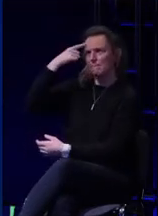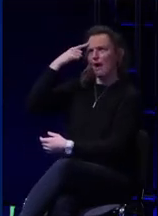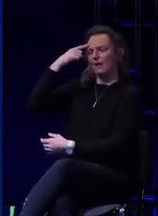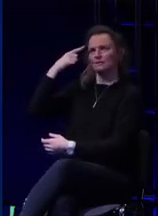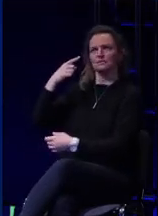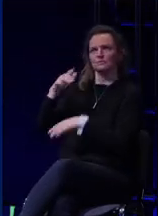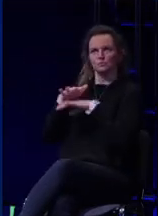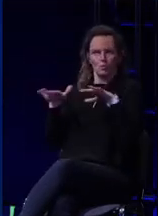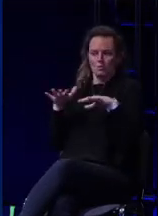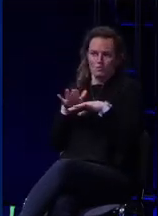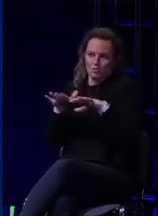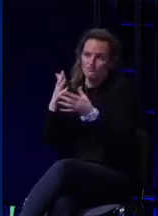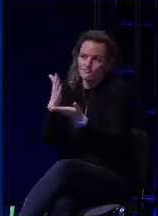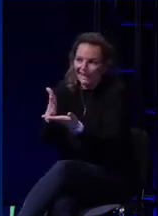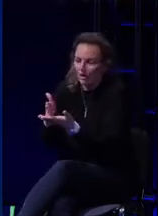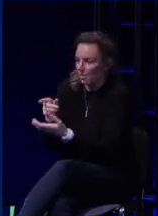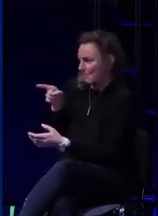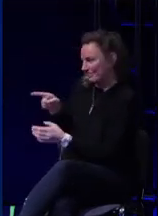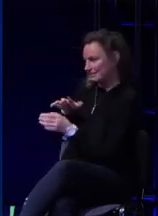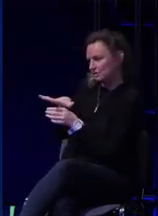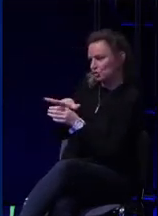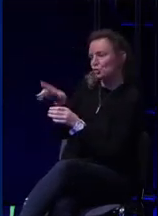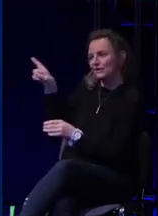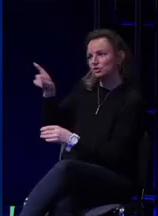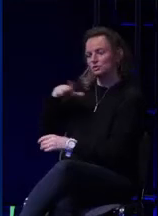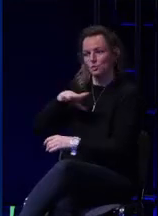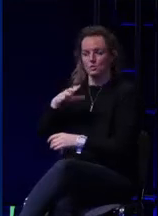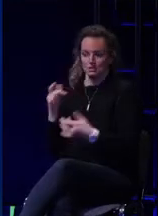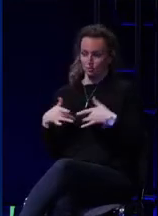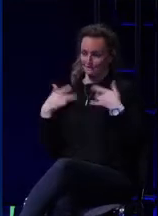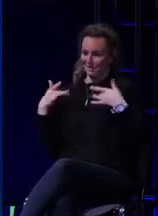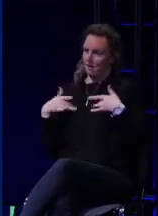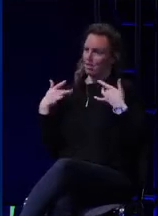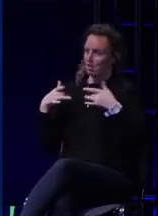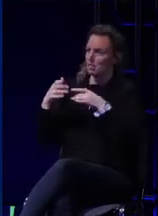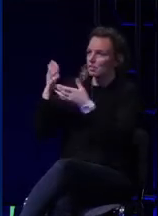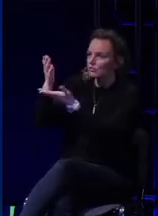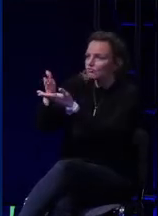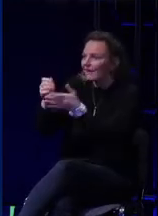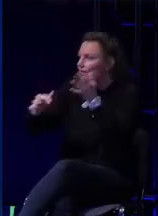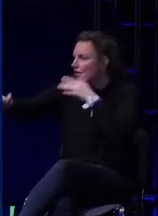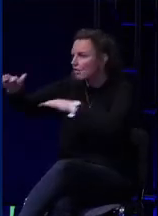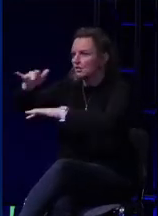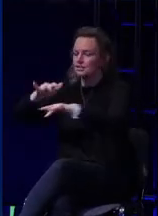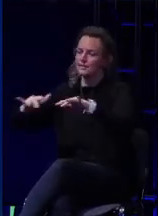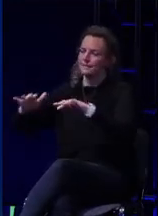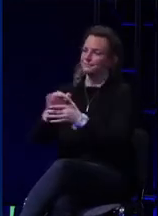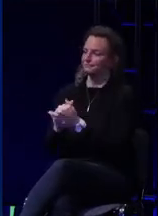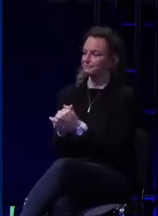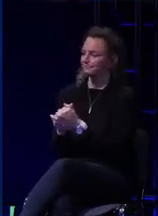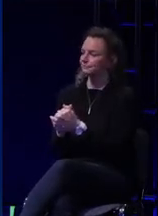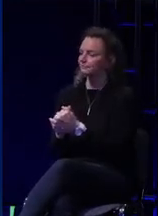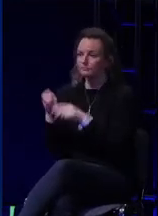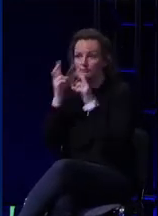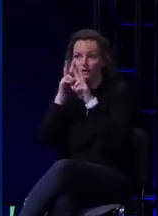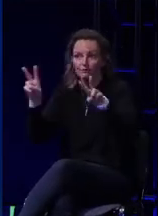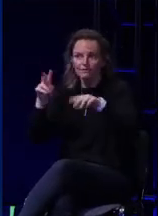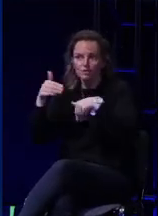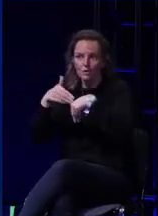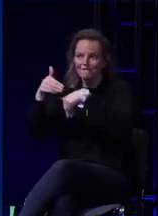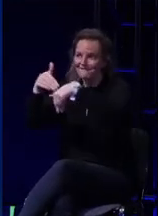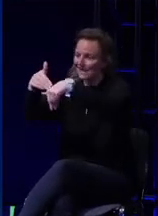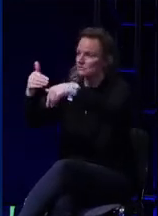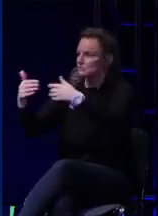case. Right. But specifically when you're dealing with visual effects that are, I guess, much